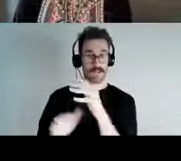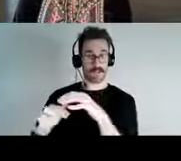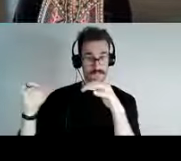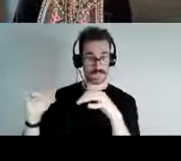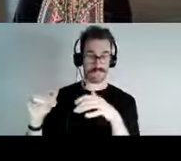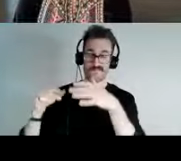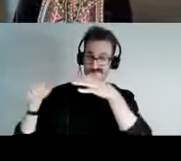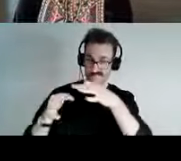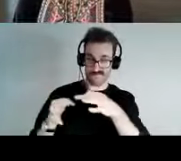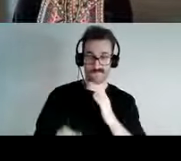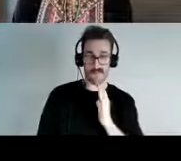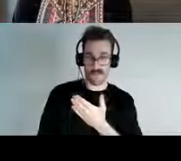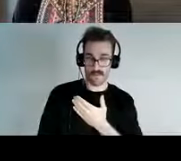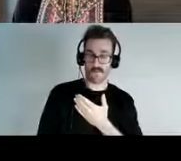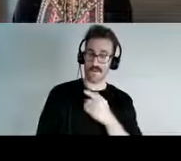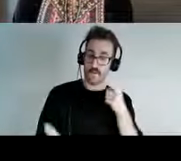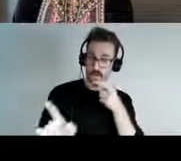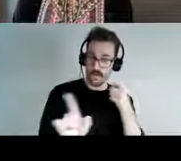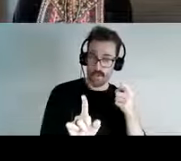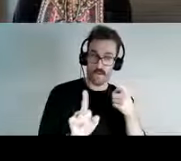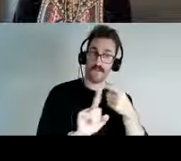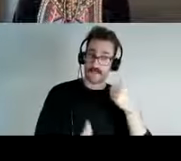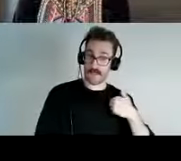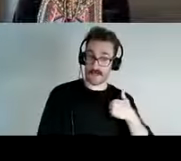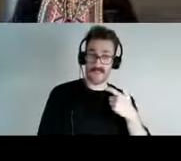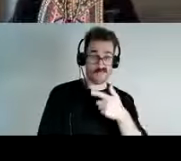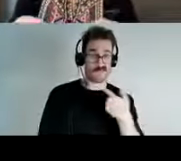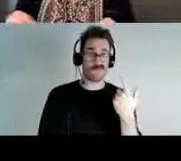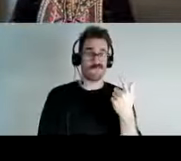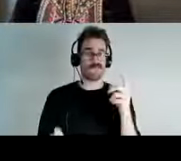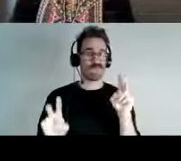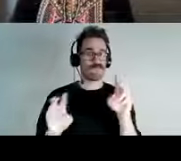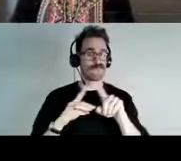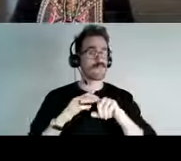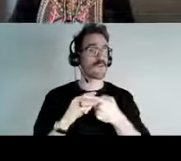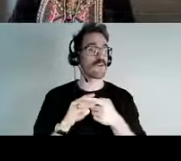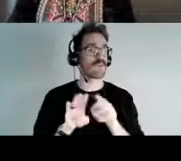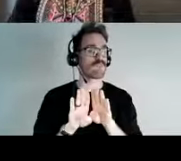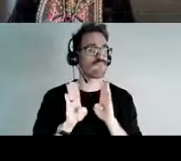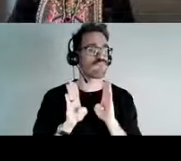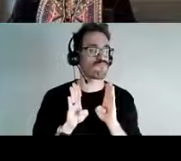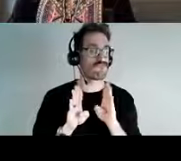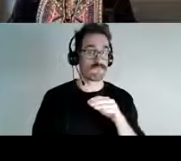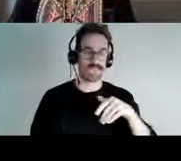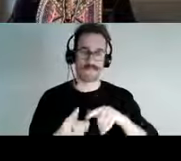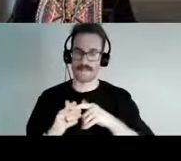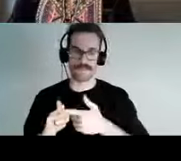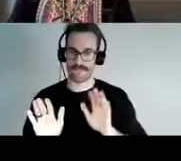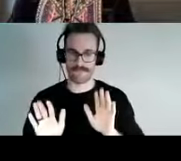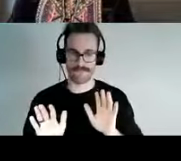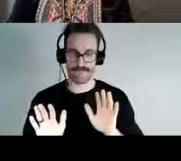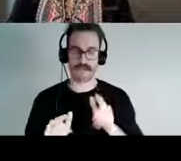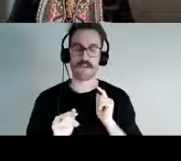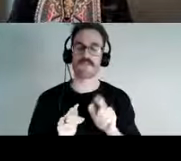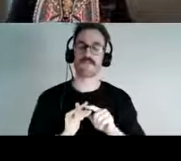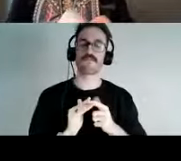Canadian support. Unfortunately, that was just an open door. They had not yet stopped through. We've also been extremely active